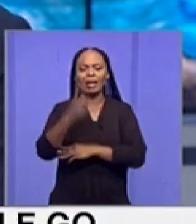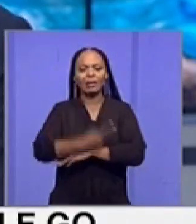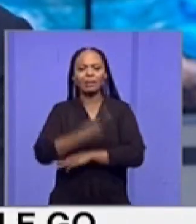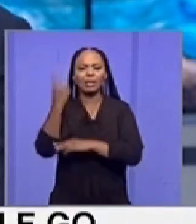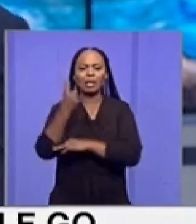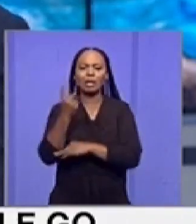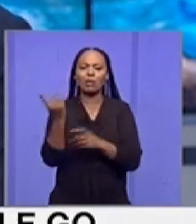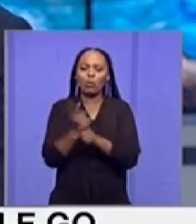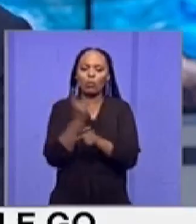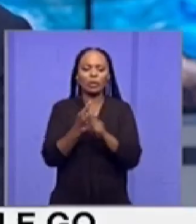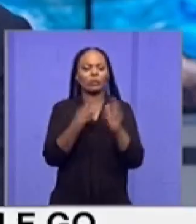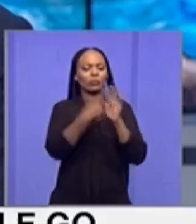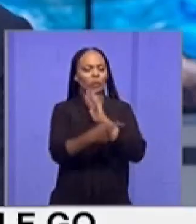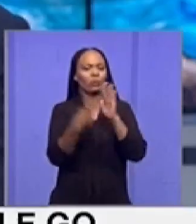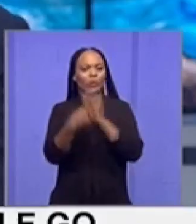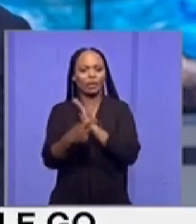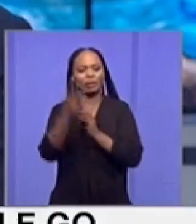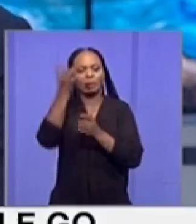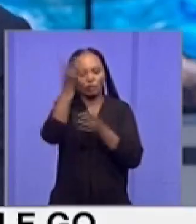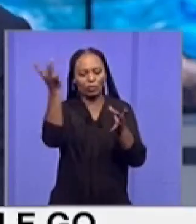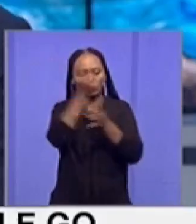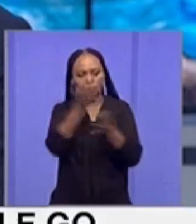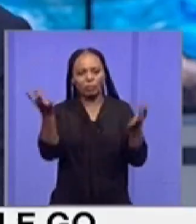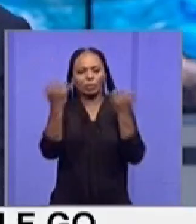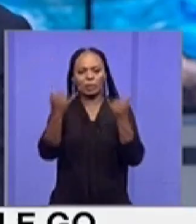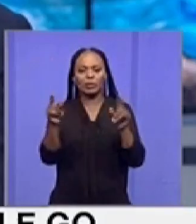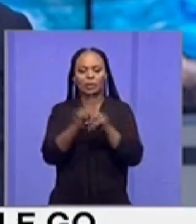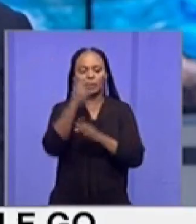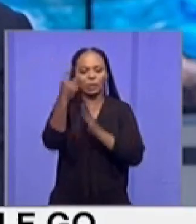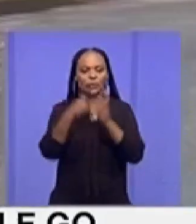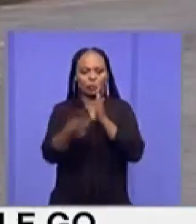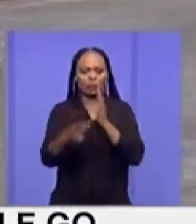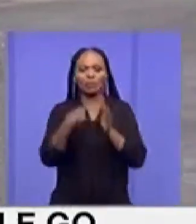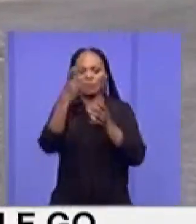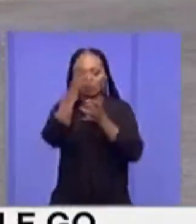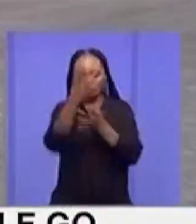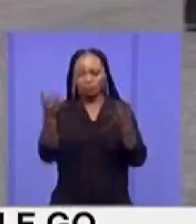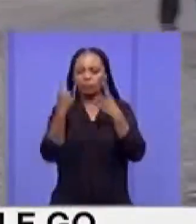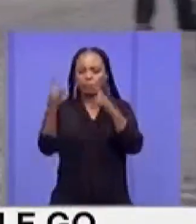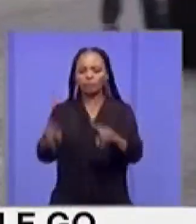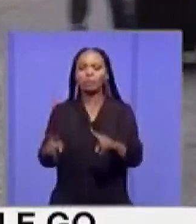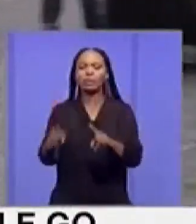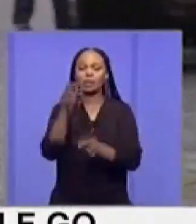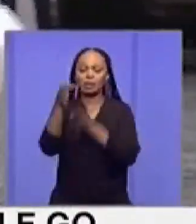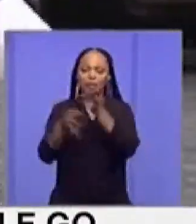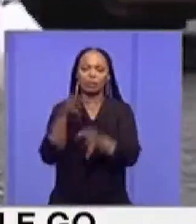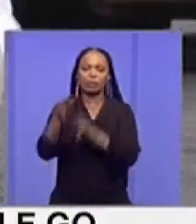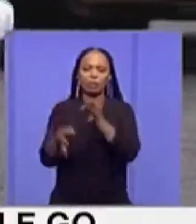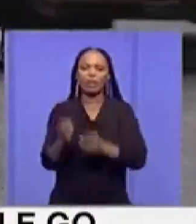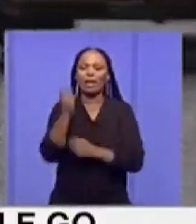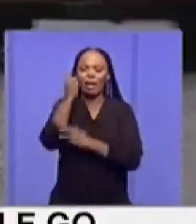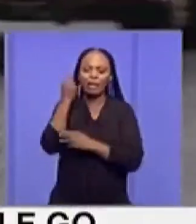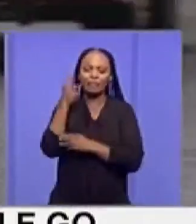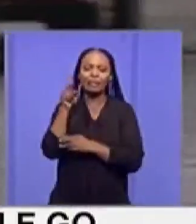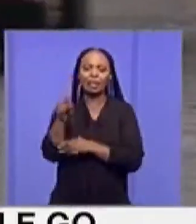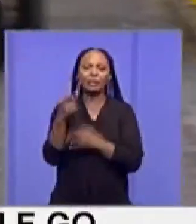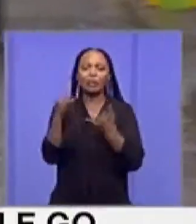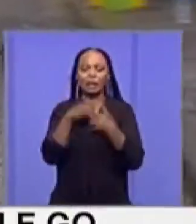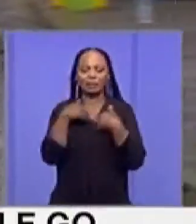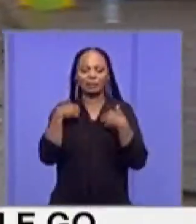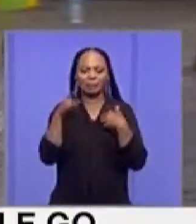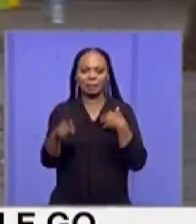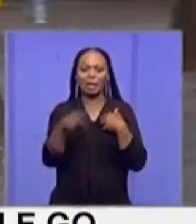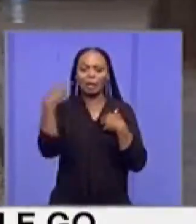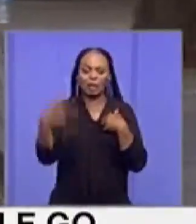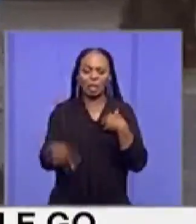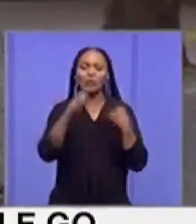basis, every week now, as I would be doing next week. And so we understand where these things come from, and they're real, and they're